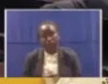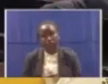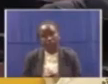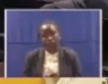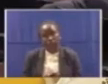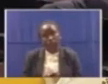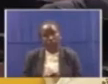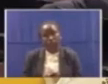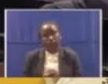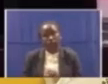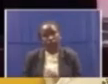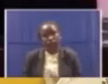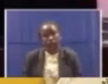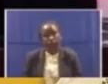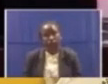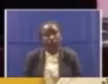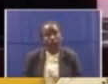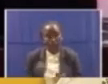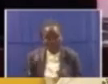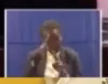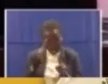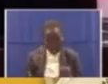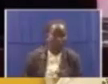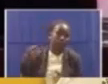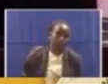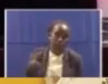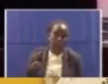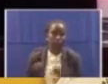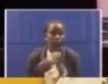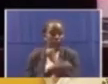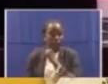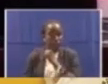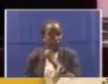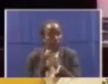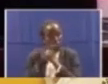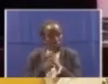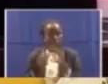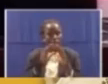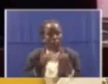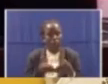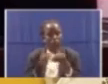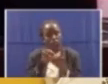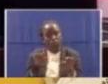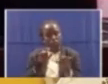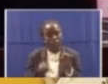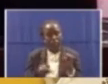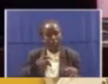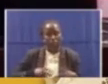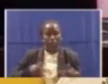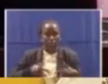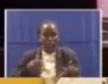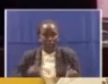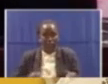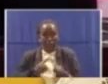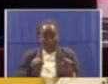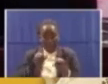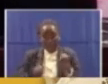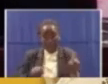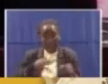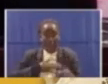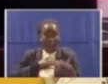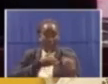Thank you, Chairperson. Honourable Minister, the central role of the state is to protect its citizens, and sadly, citizens do not feel safe in their homes,